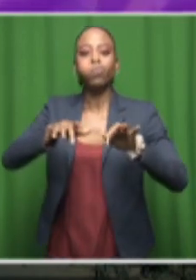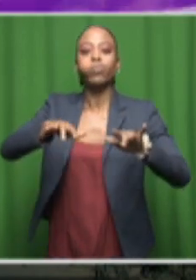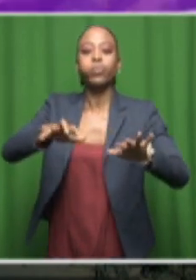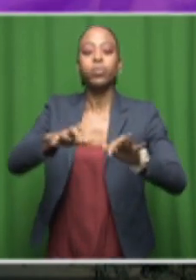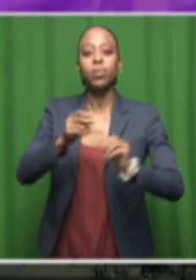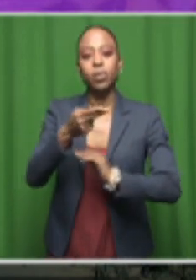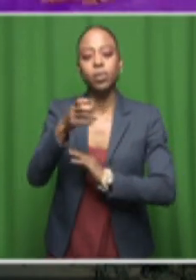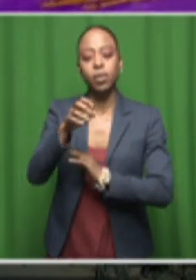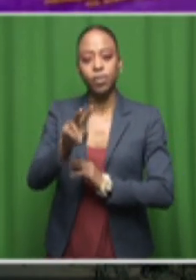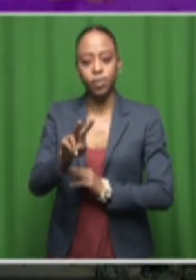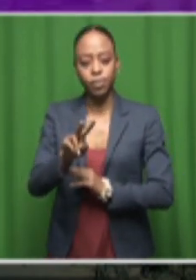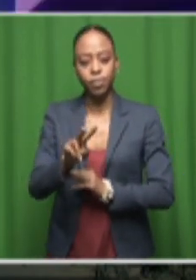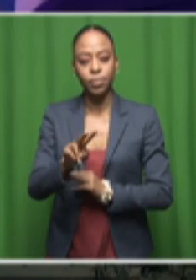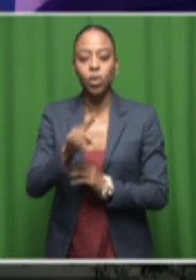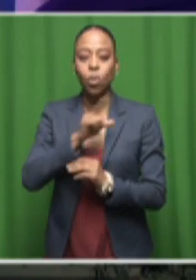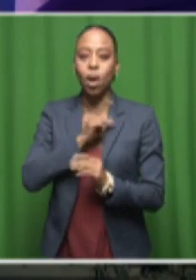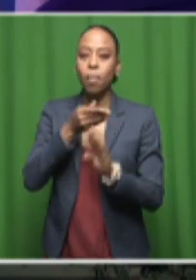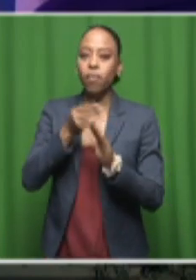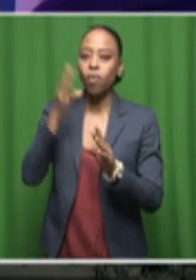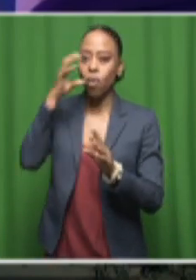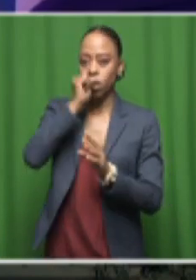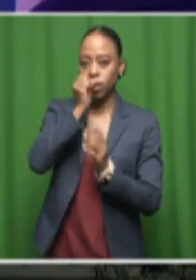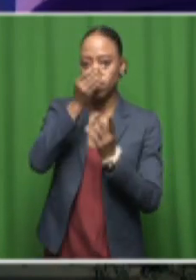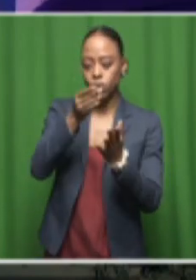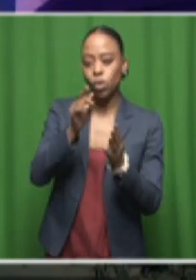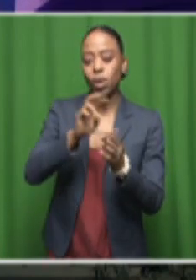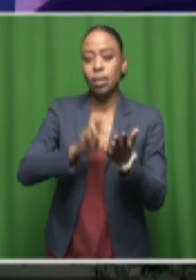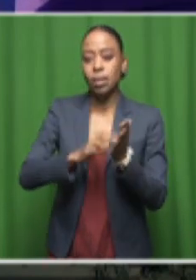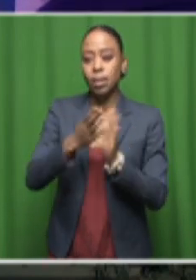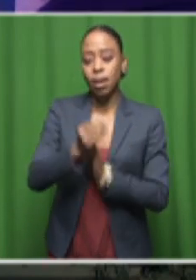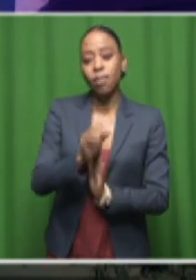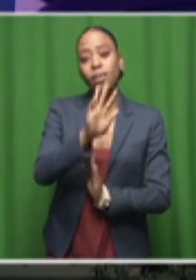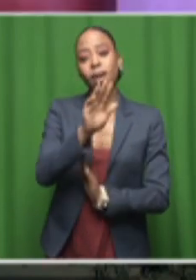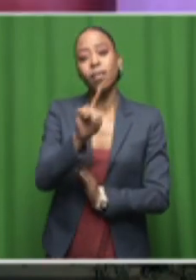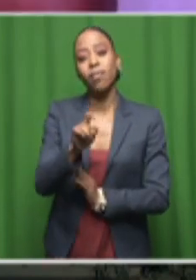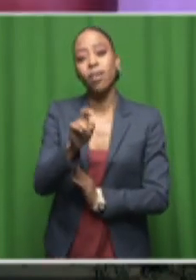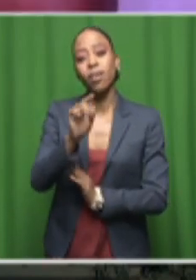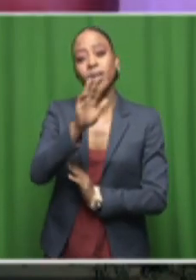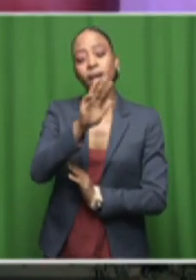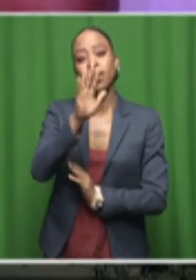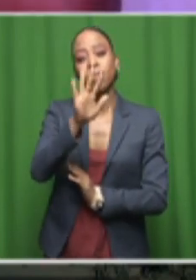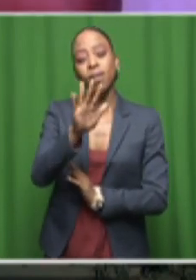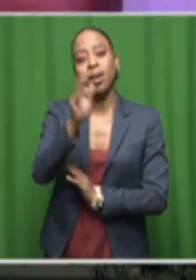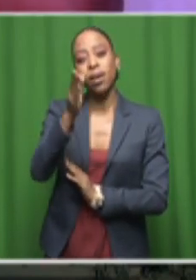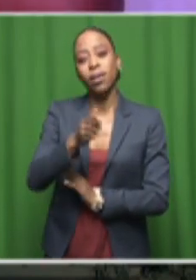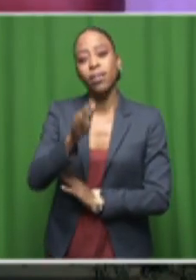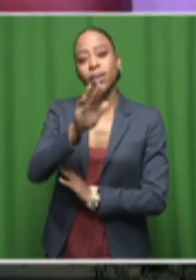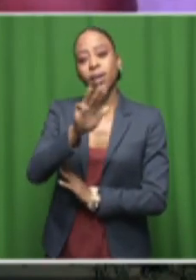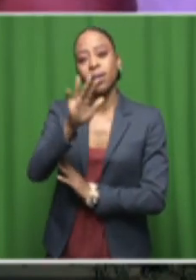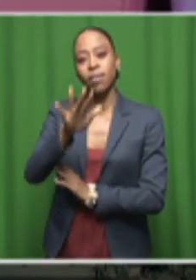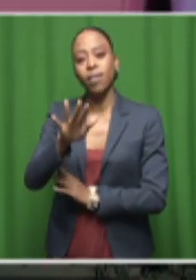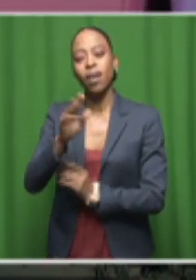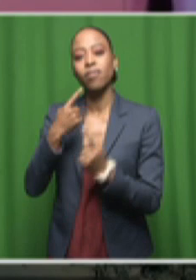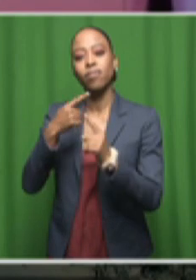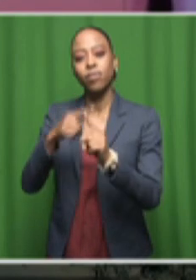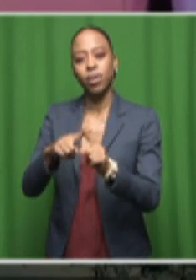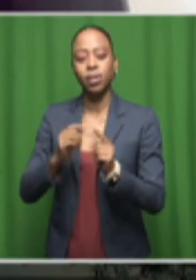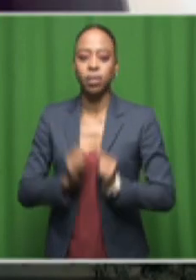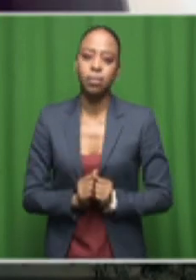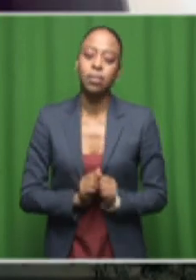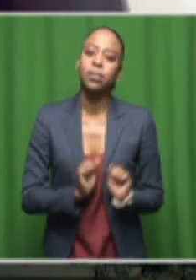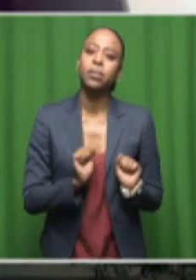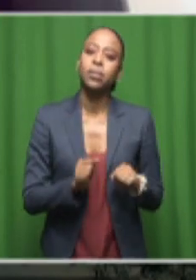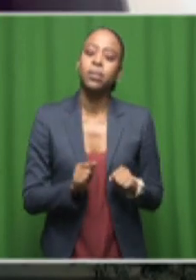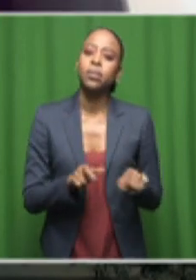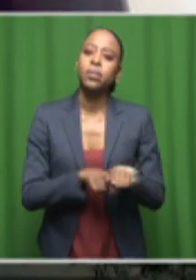as predicted and as required in terms of the 95 UN AIDS targets. Okay, so I mean,